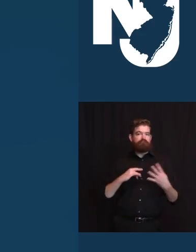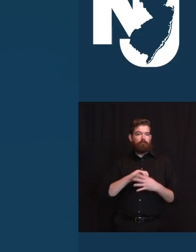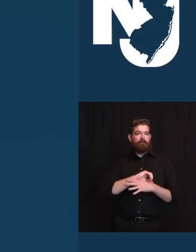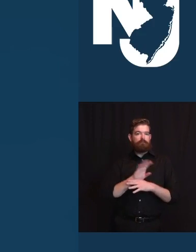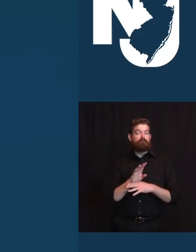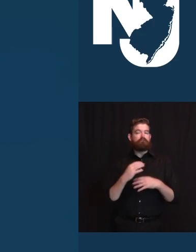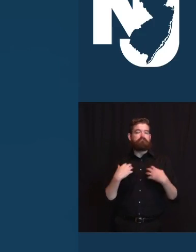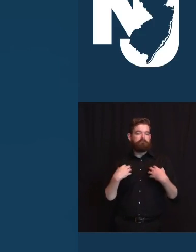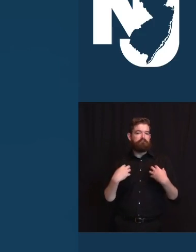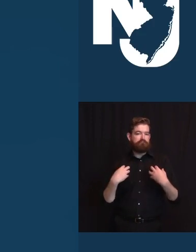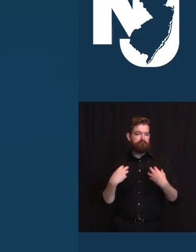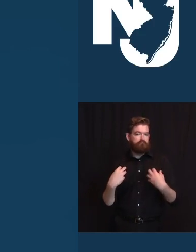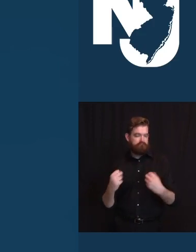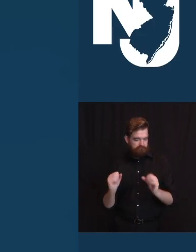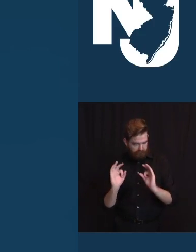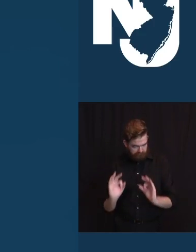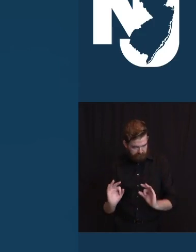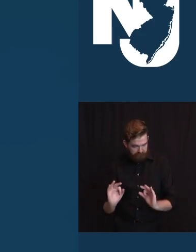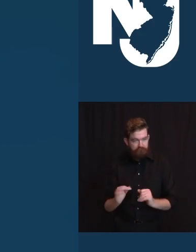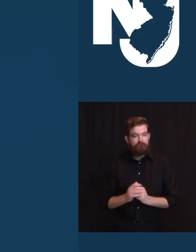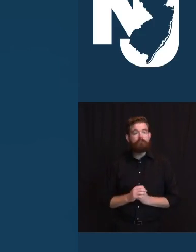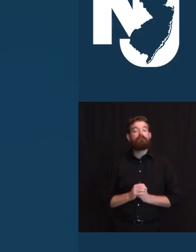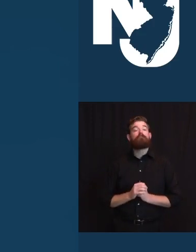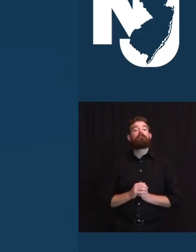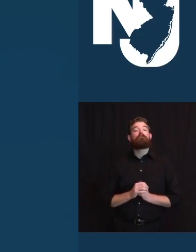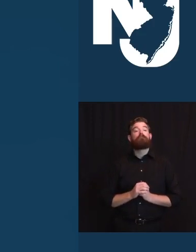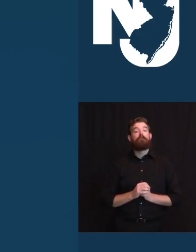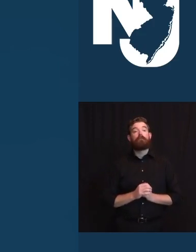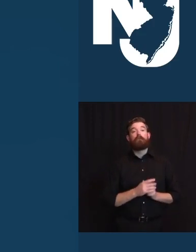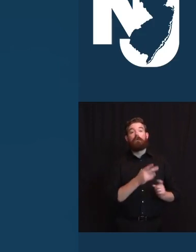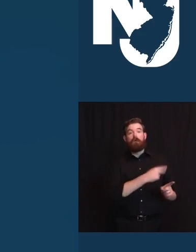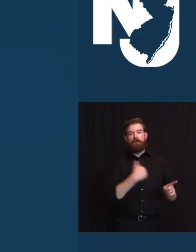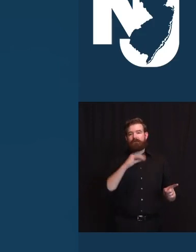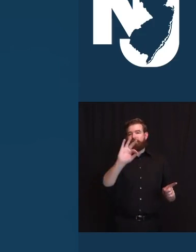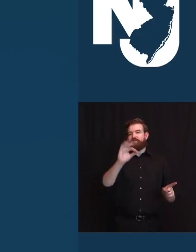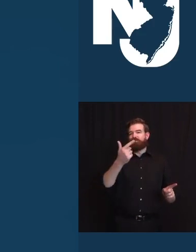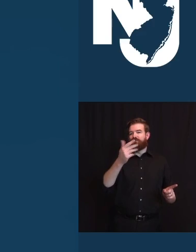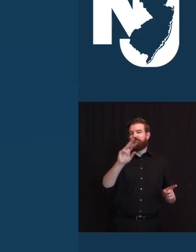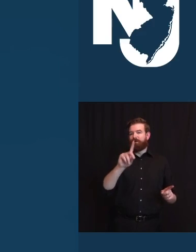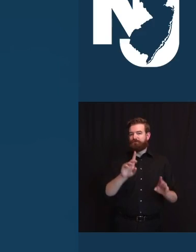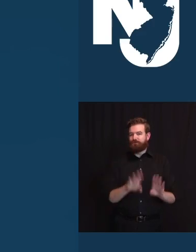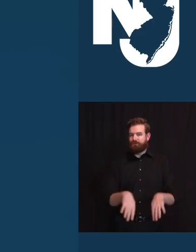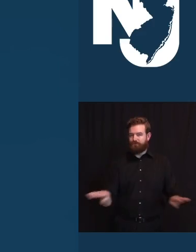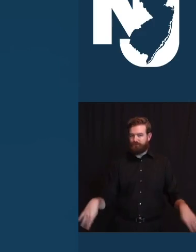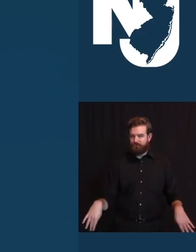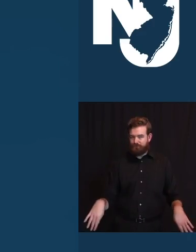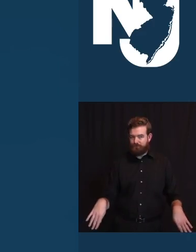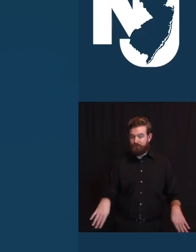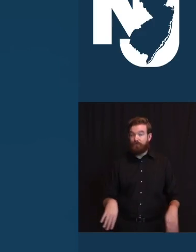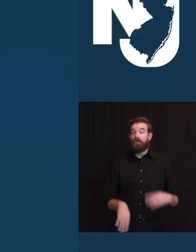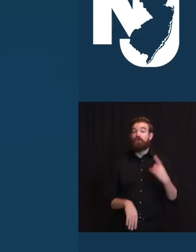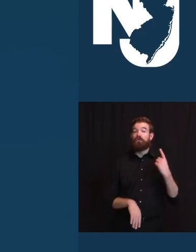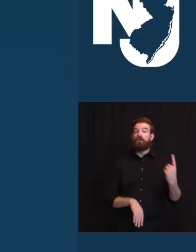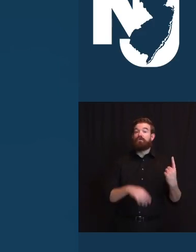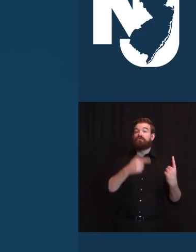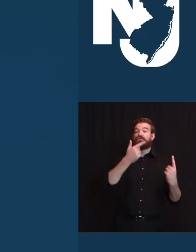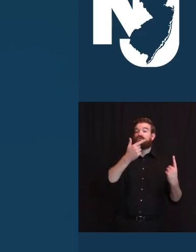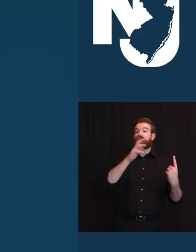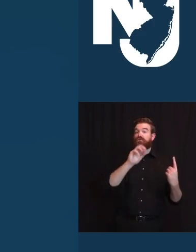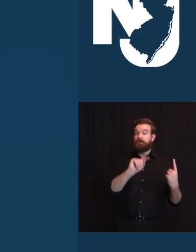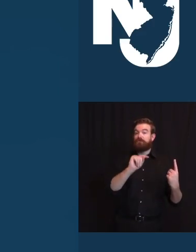also survived by their 9 grandchildren and 1 great-grandchild, and not 1, not 2, but 3 more on the